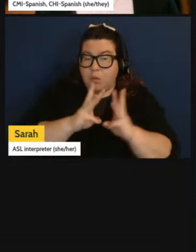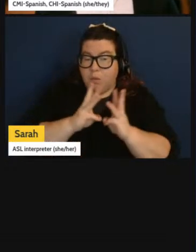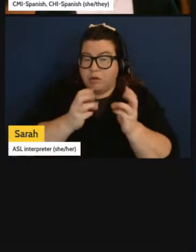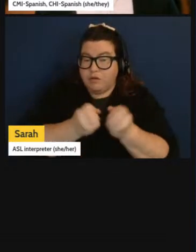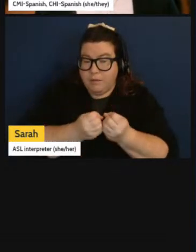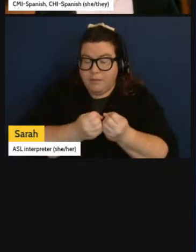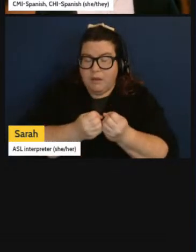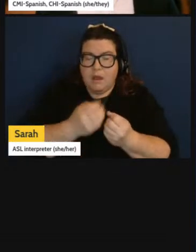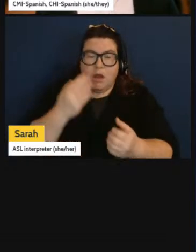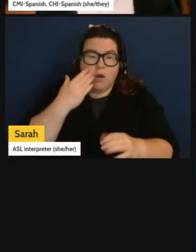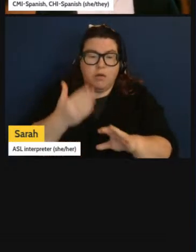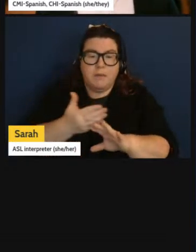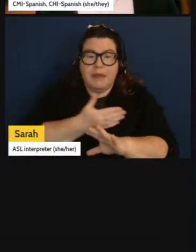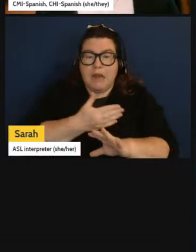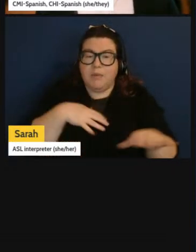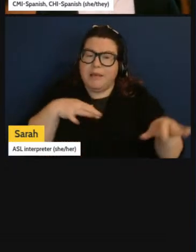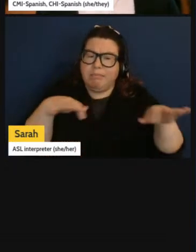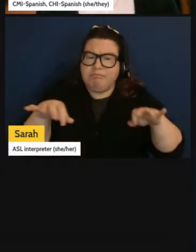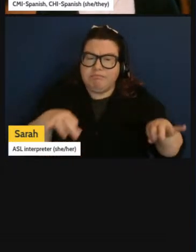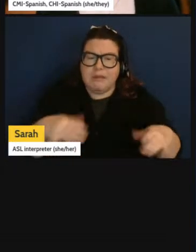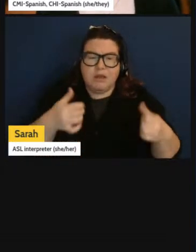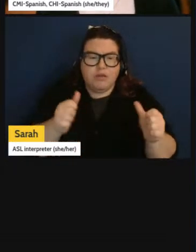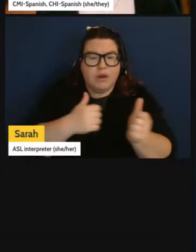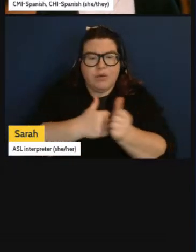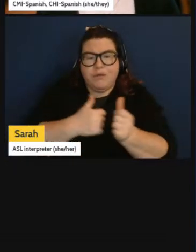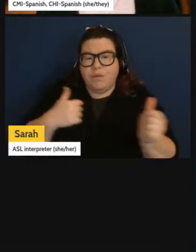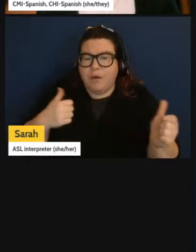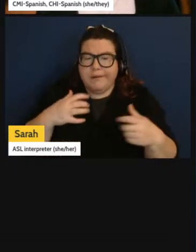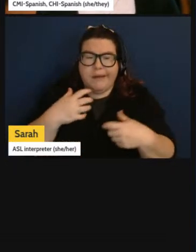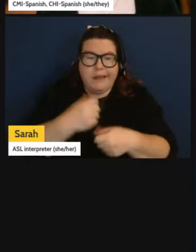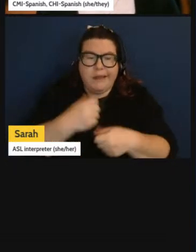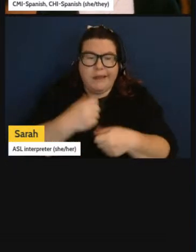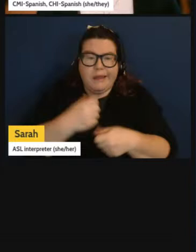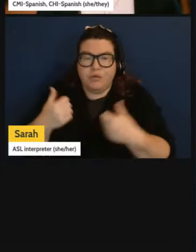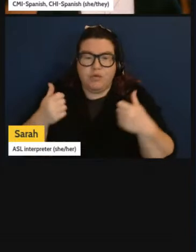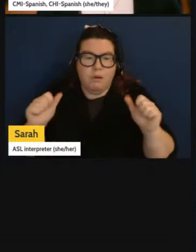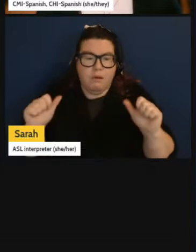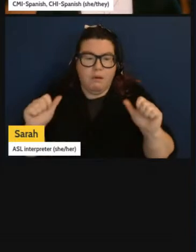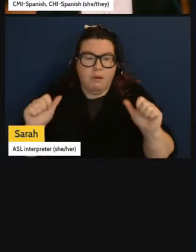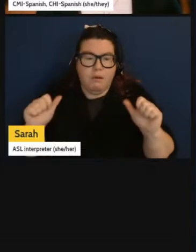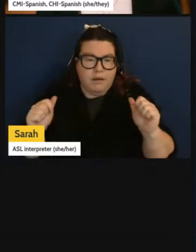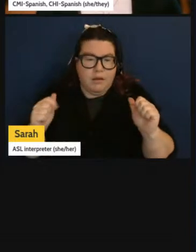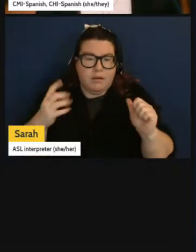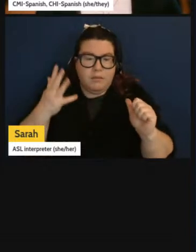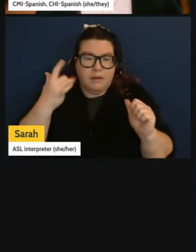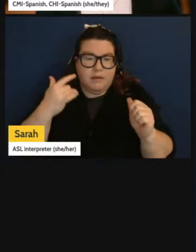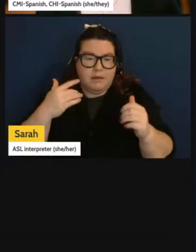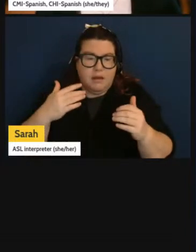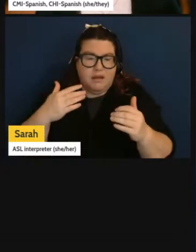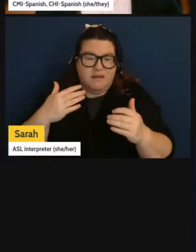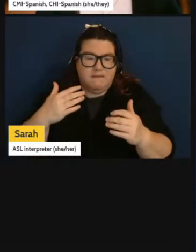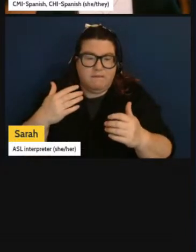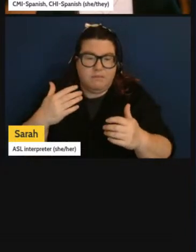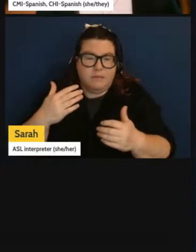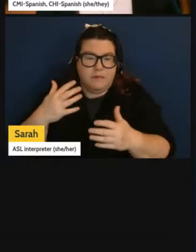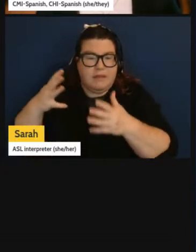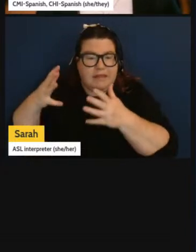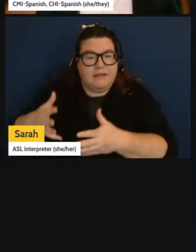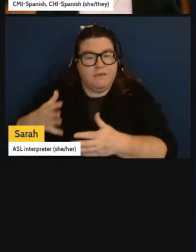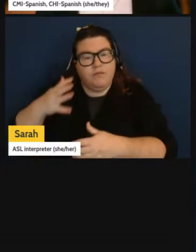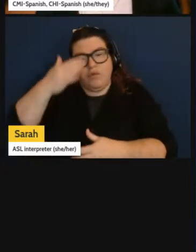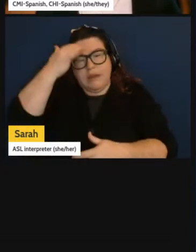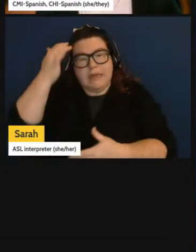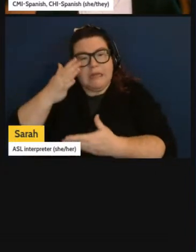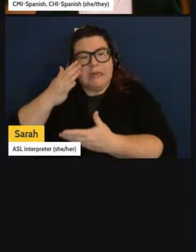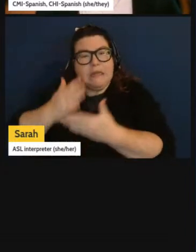know at the beginning I was explaining that I try to avoid using acronyms just because I do end up leaving out certain groups, giving